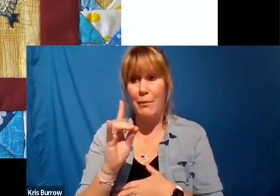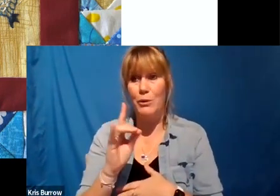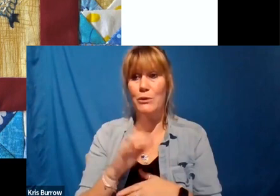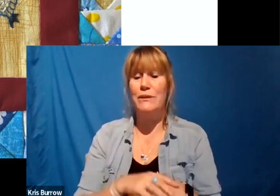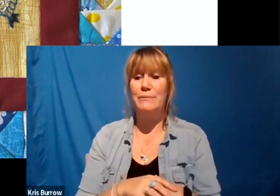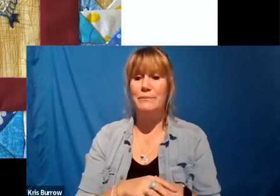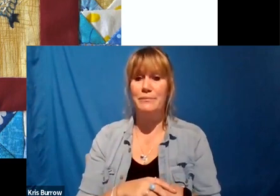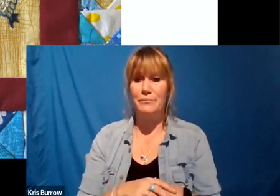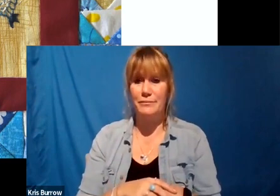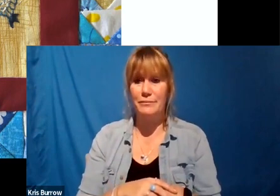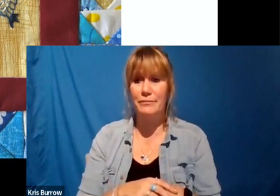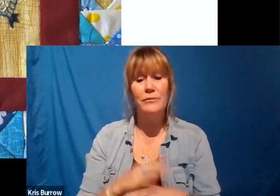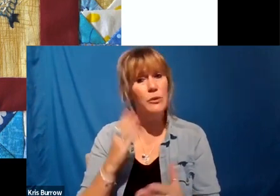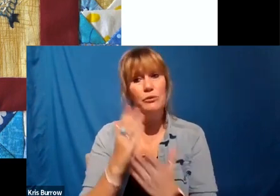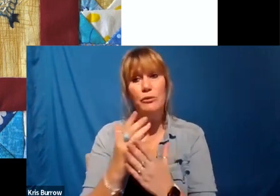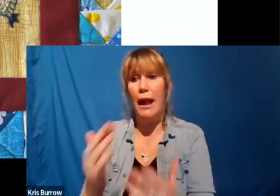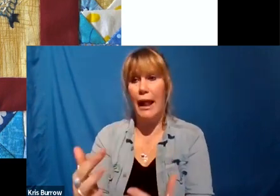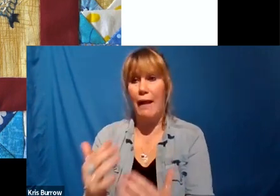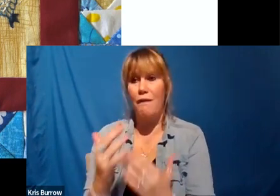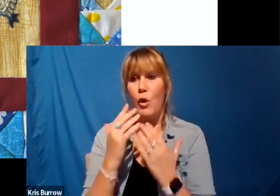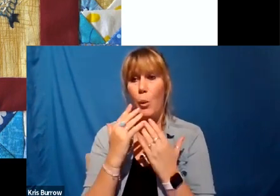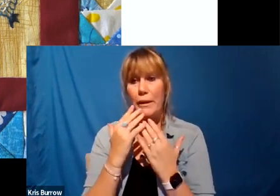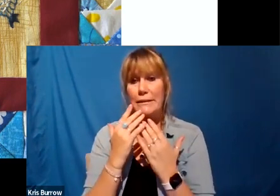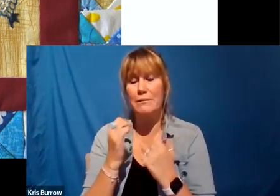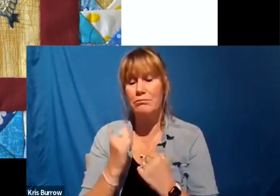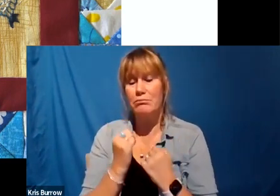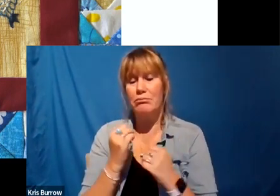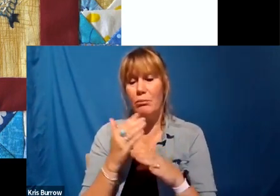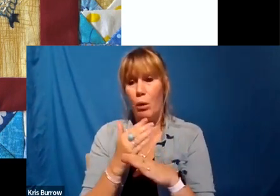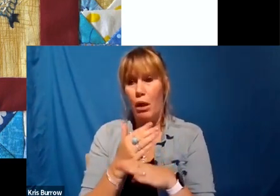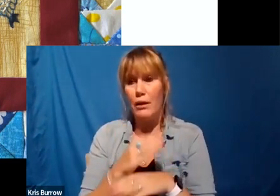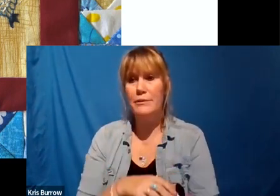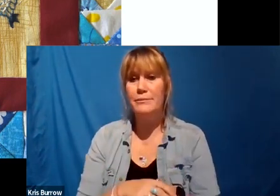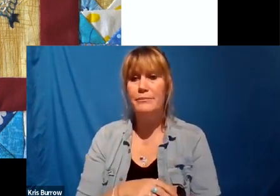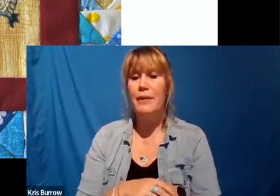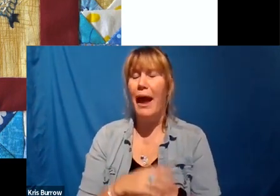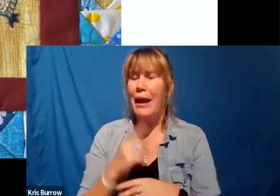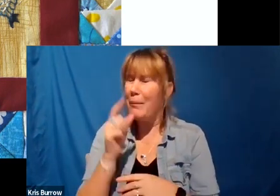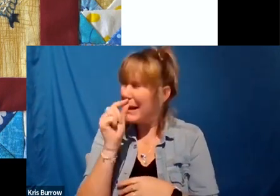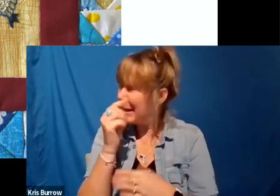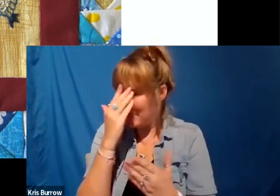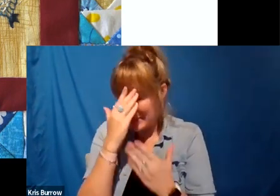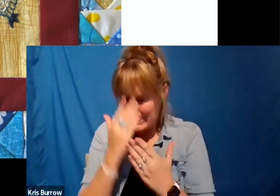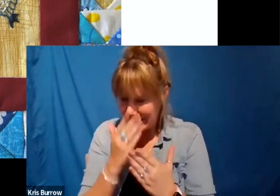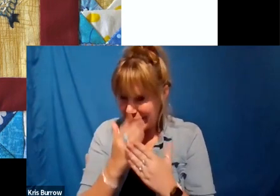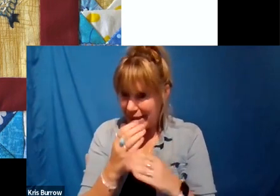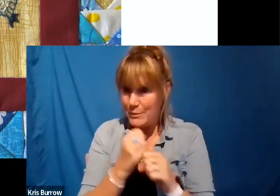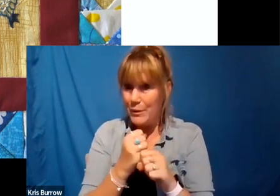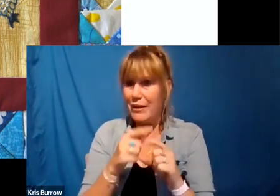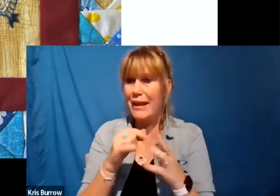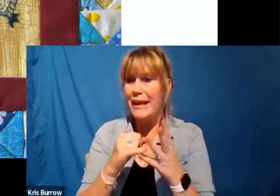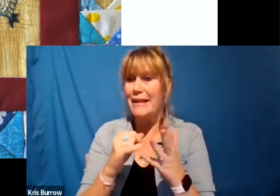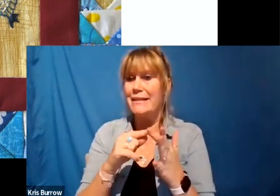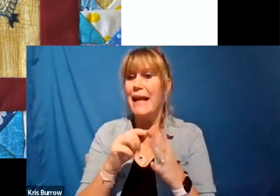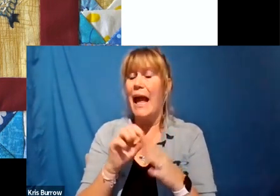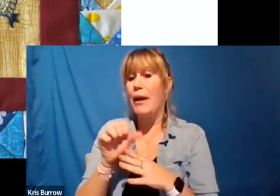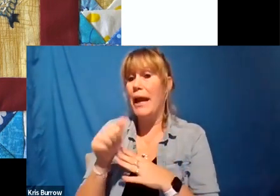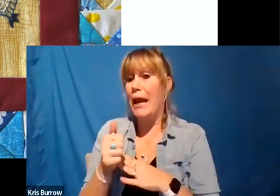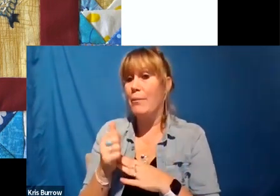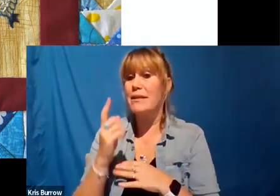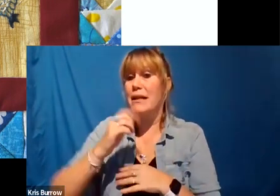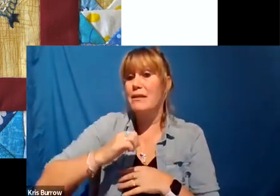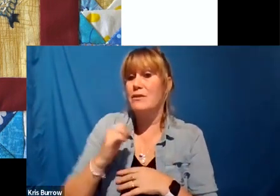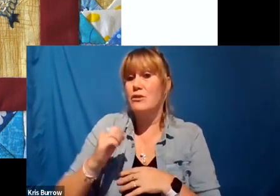So that was a big influence on this piece. And as I said, I've become a bit obsessed with geese. Our neighbours in the Highlands keep them, and